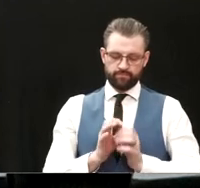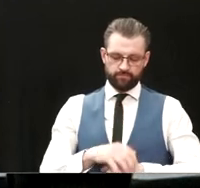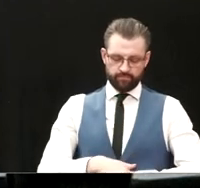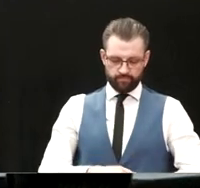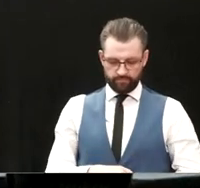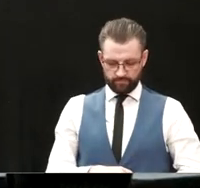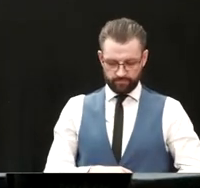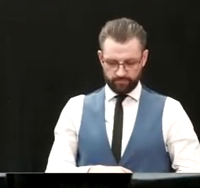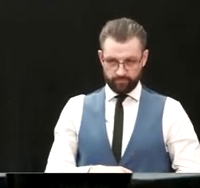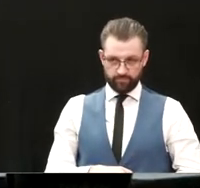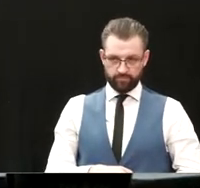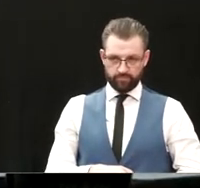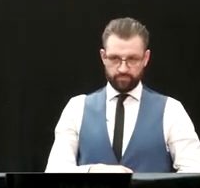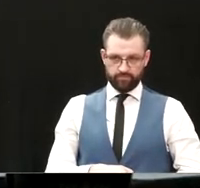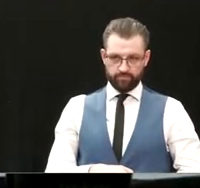shochein